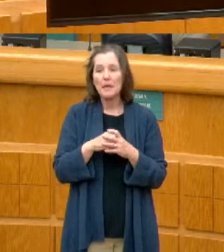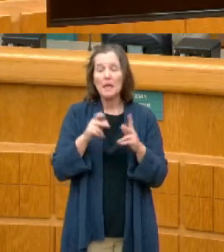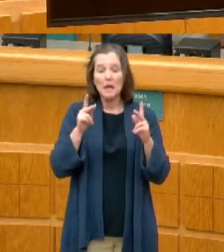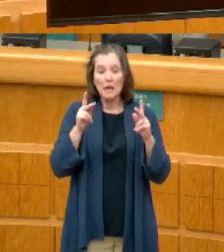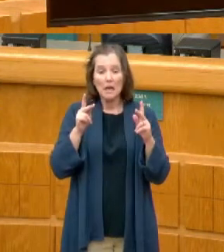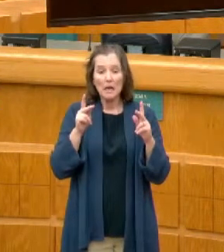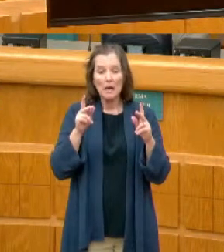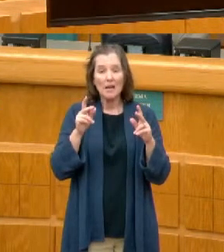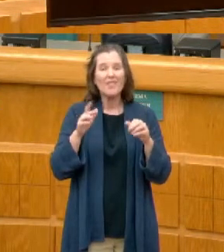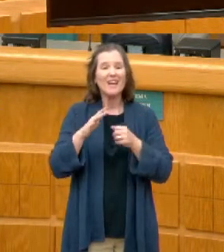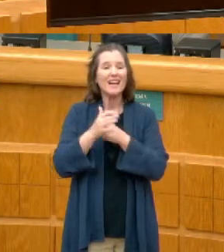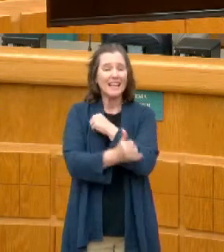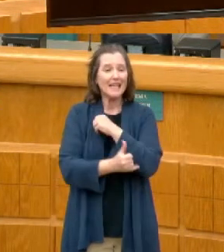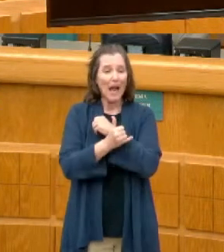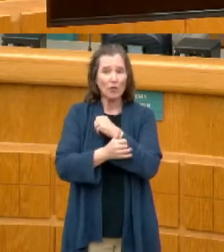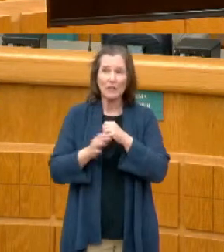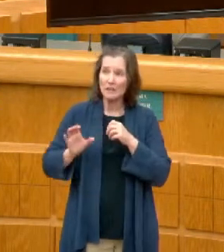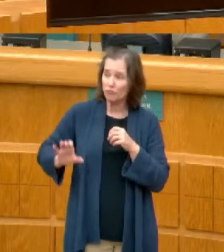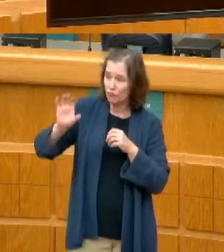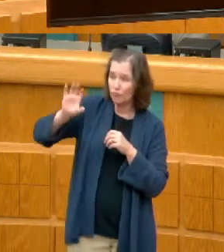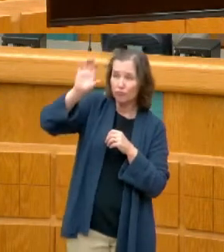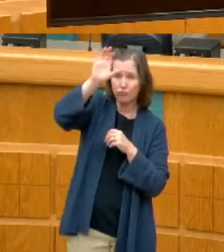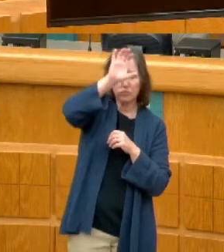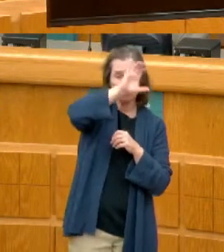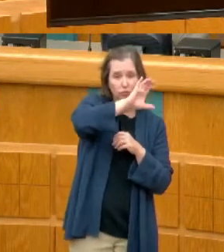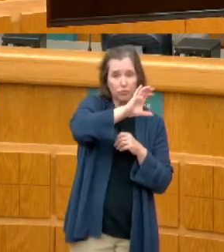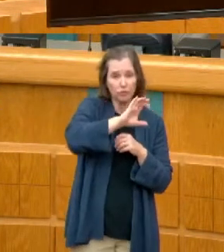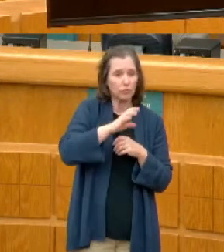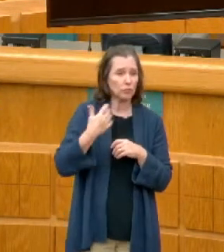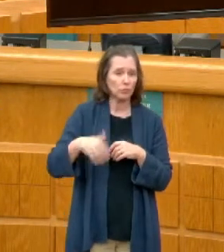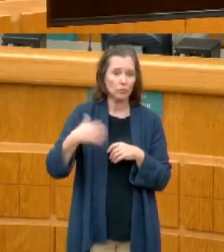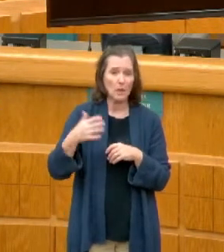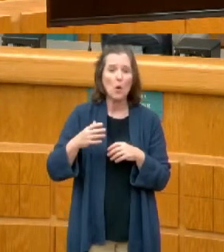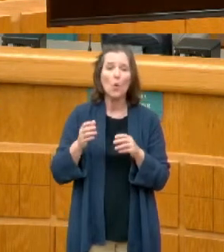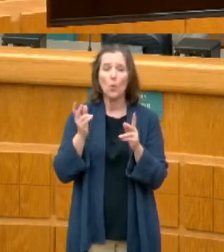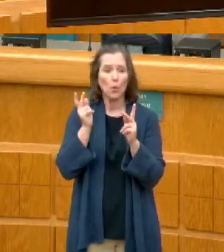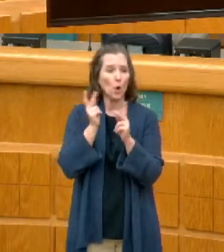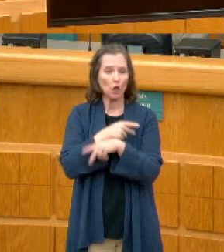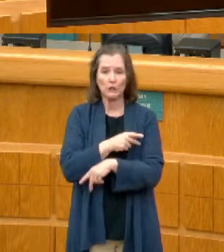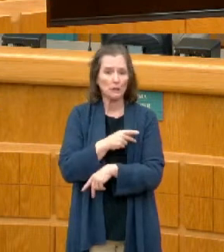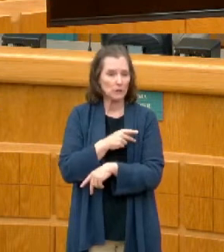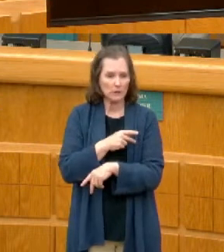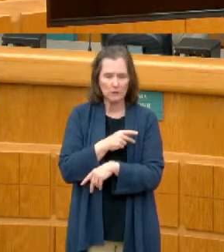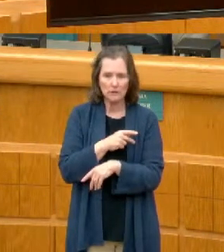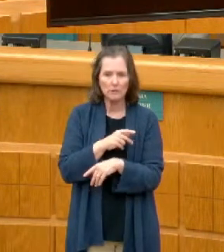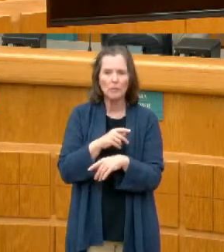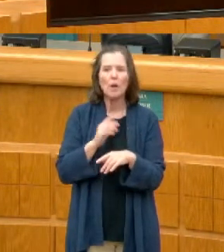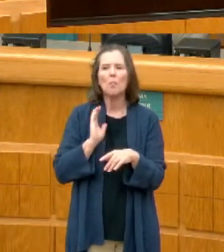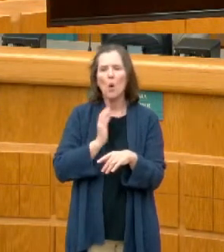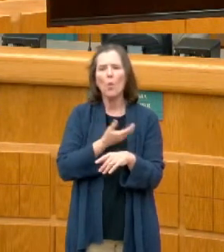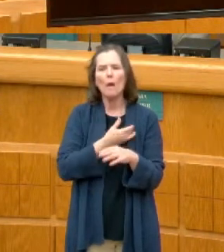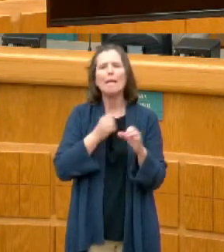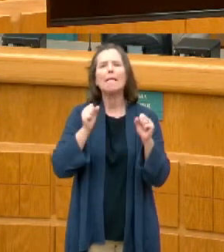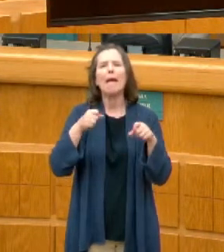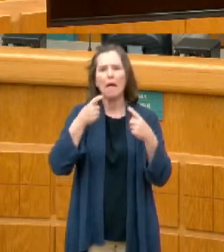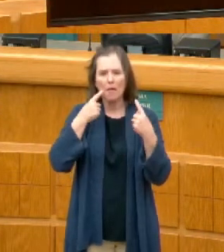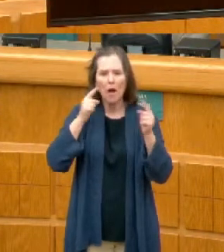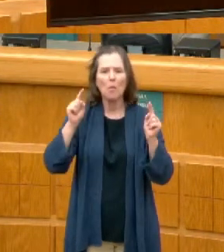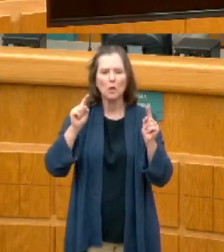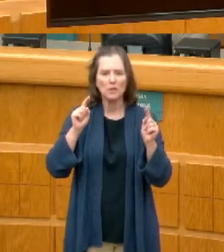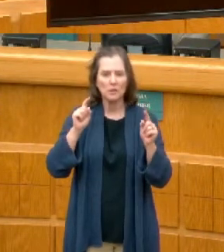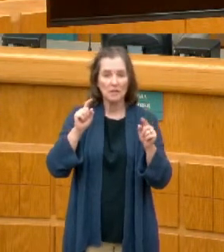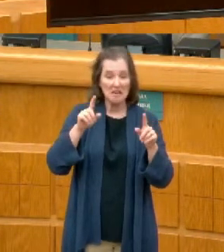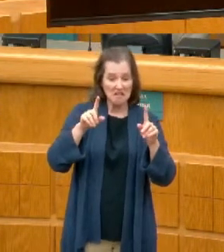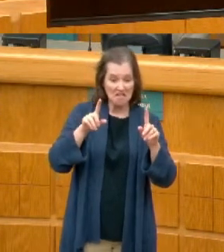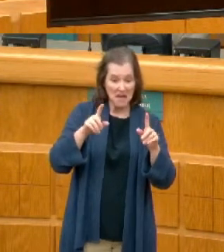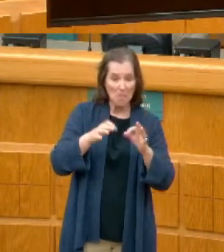of us are closer to 80%. We can get this done so that we can protect ourselves, our families,